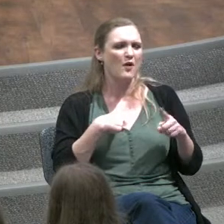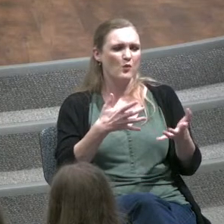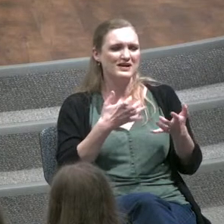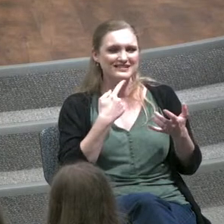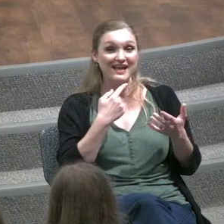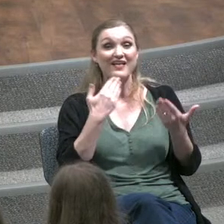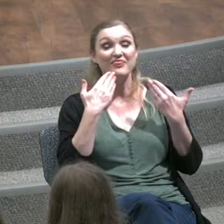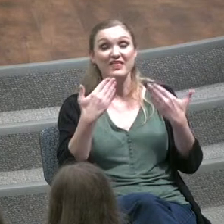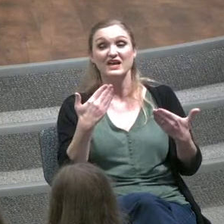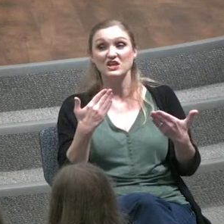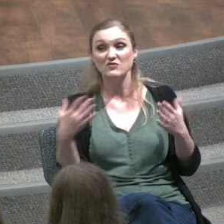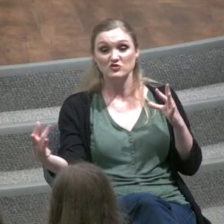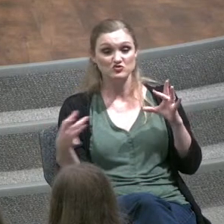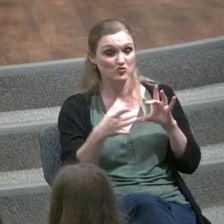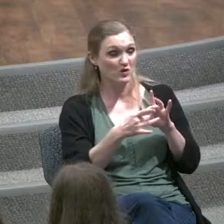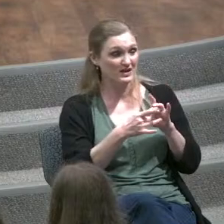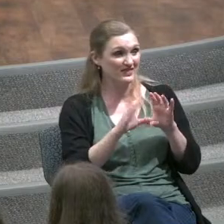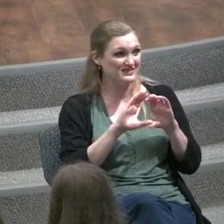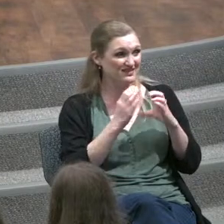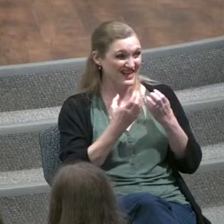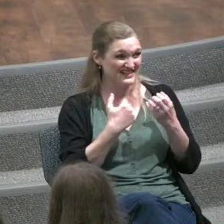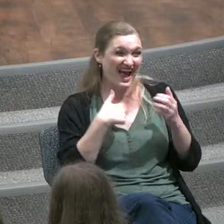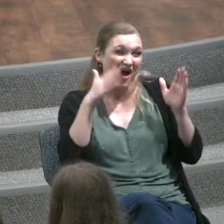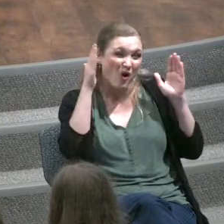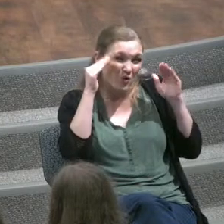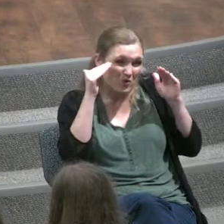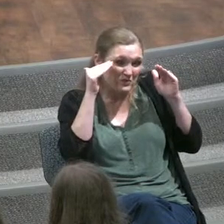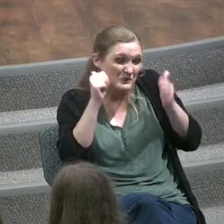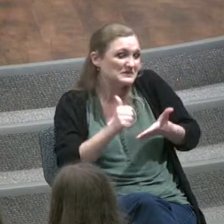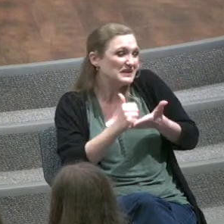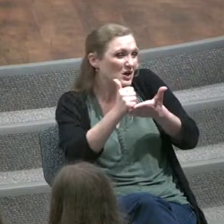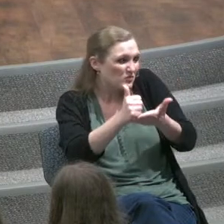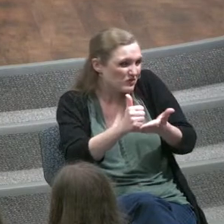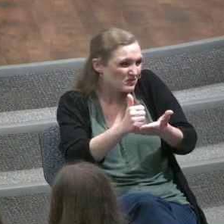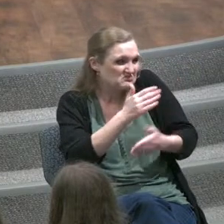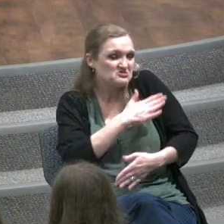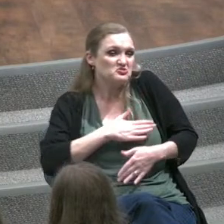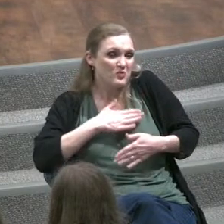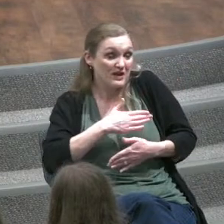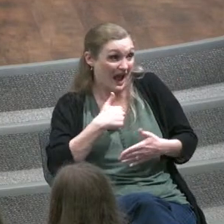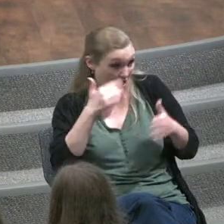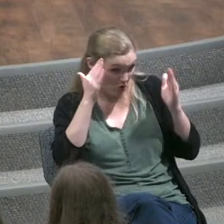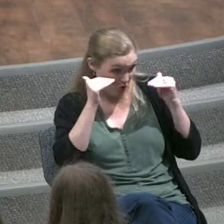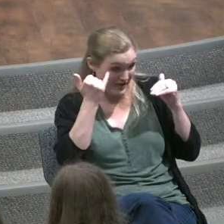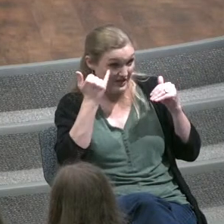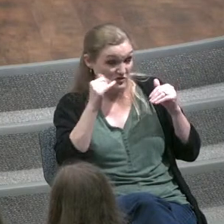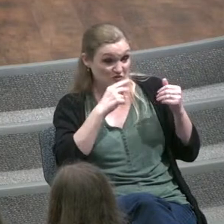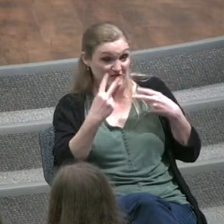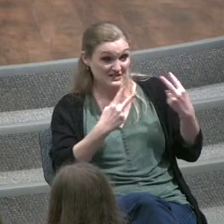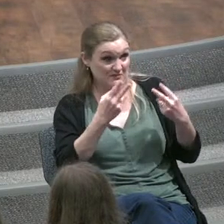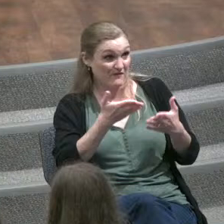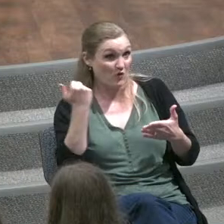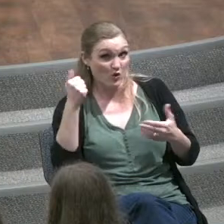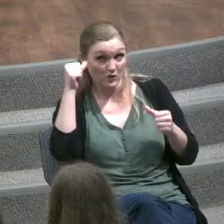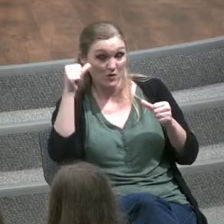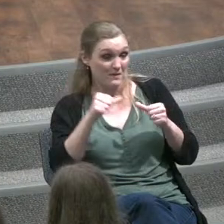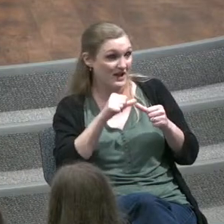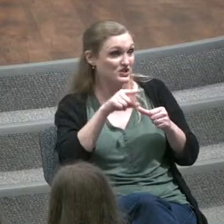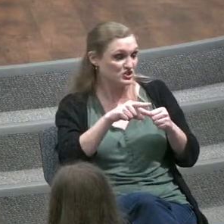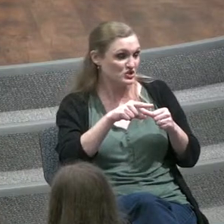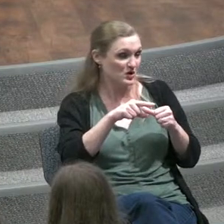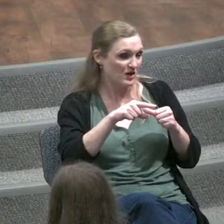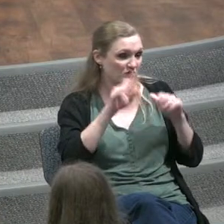for being part of this class. I hope that you found it beneficial. I hope that if you've been there before, that this was a reminder of